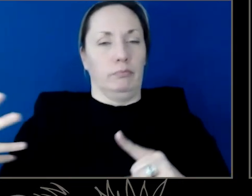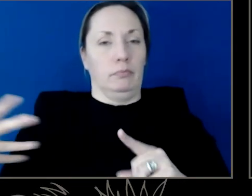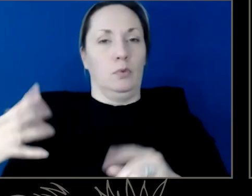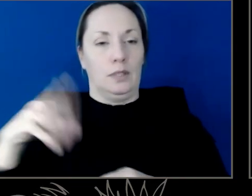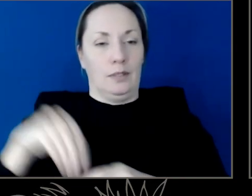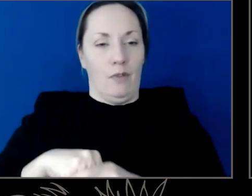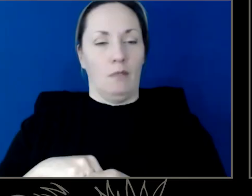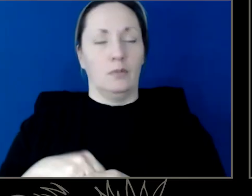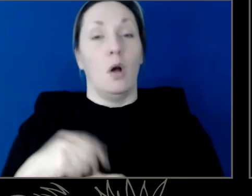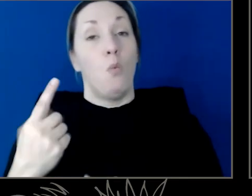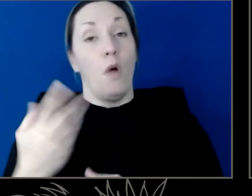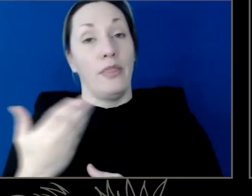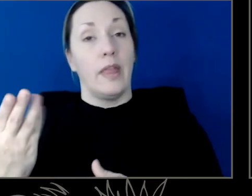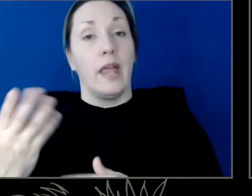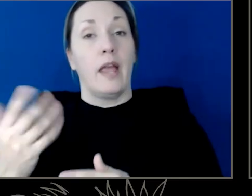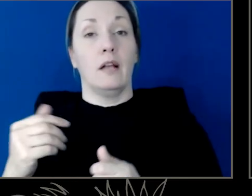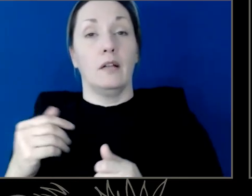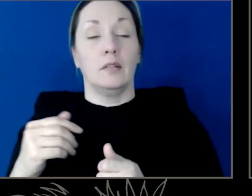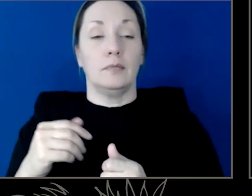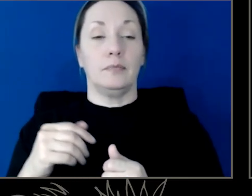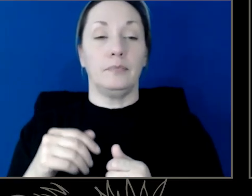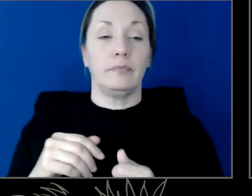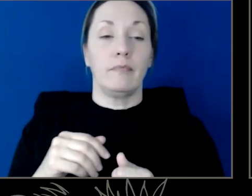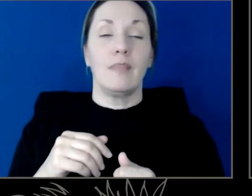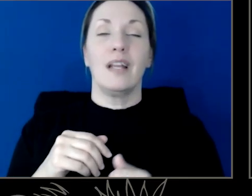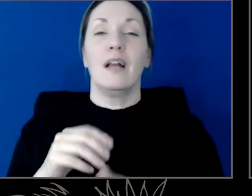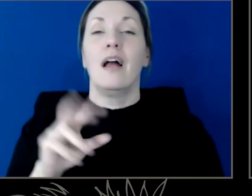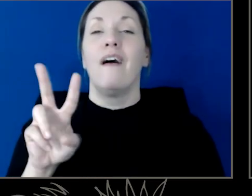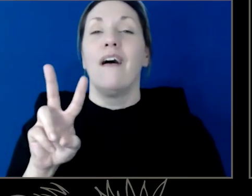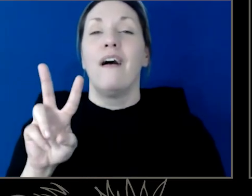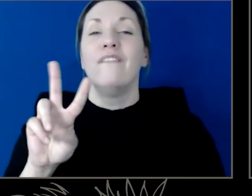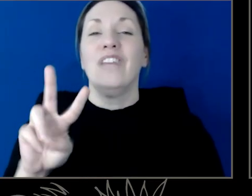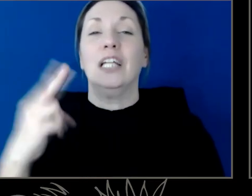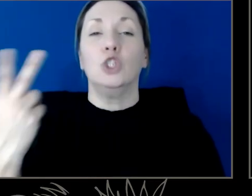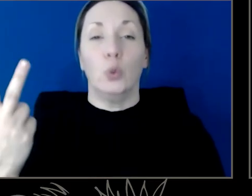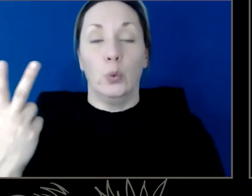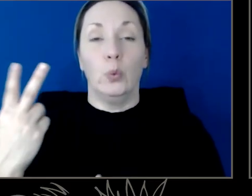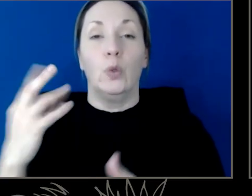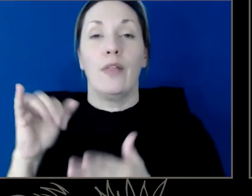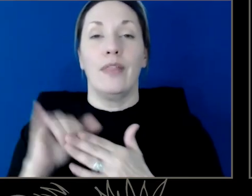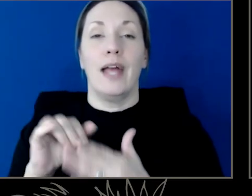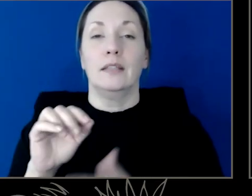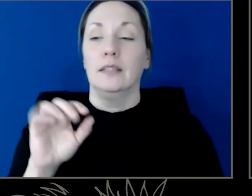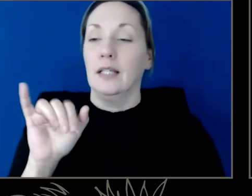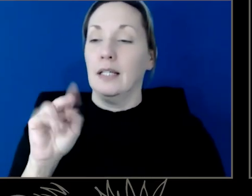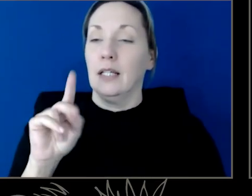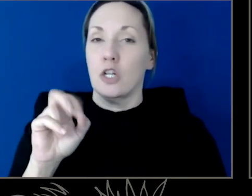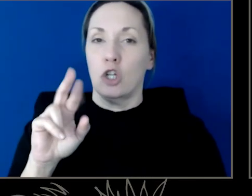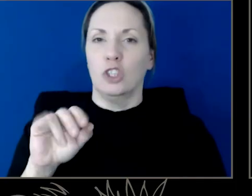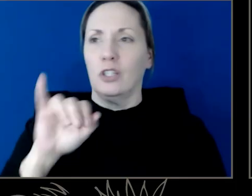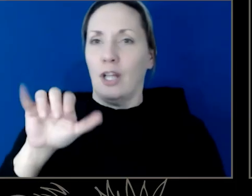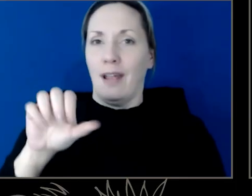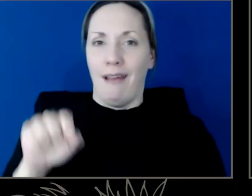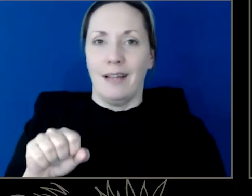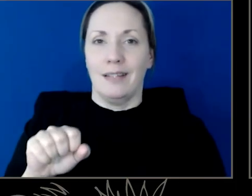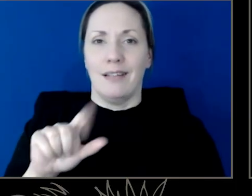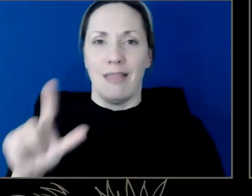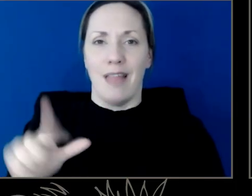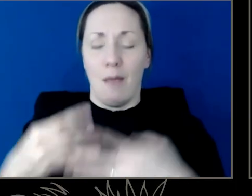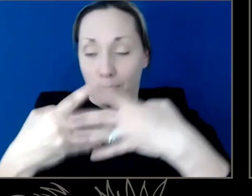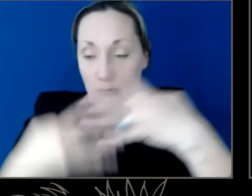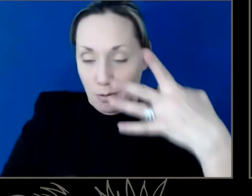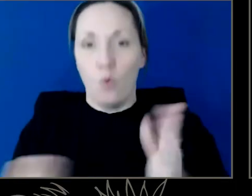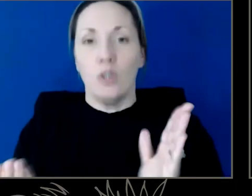2. Which one thing with V2 is the InertiaJS library was